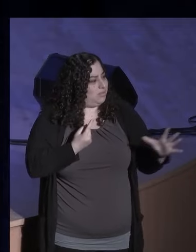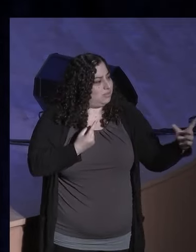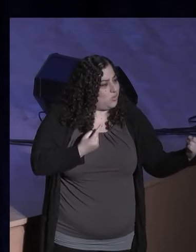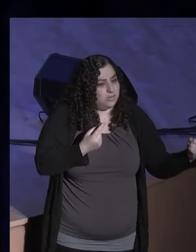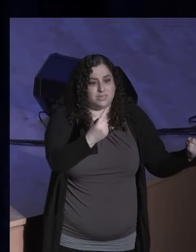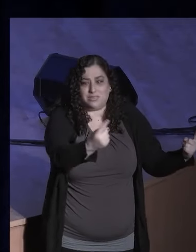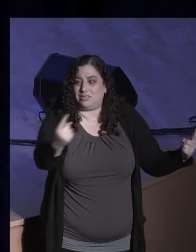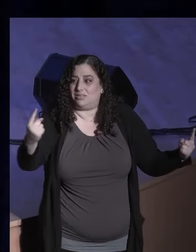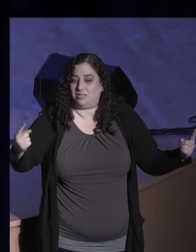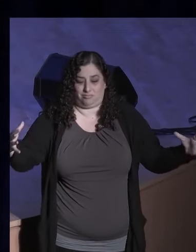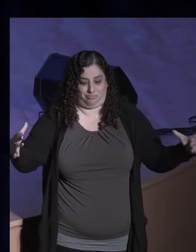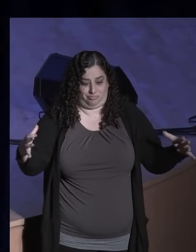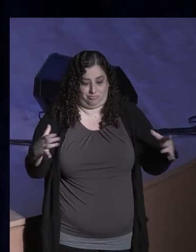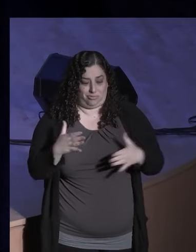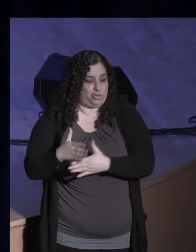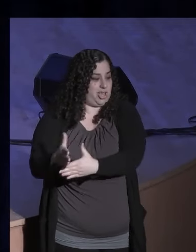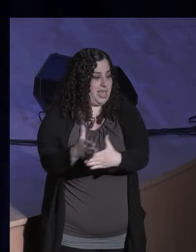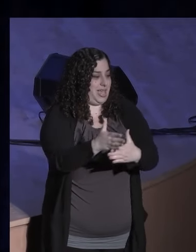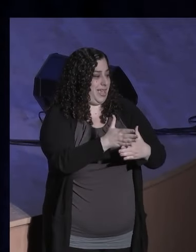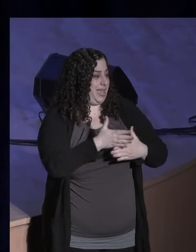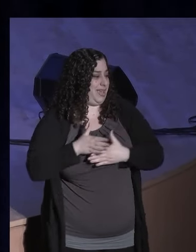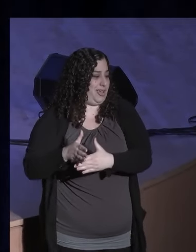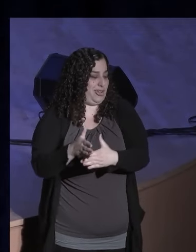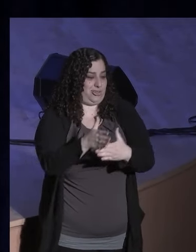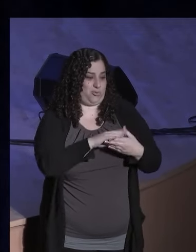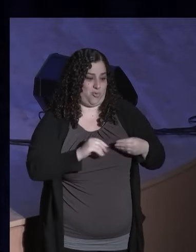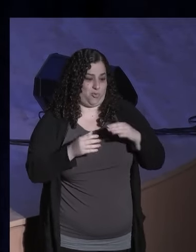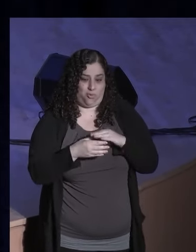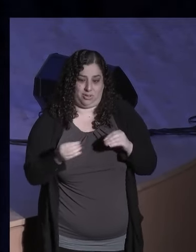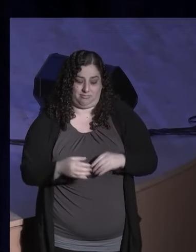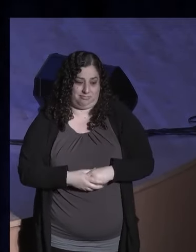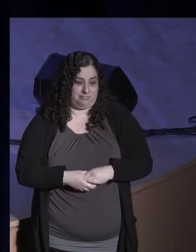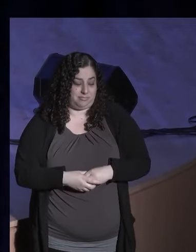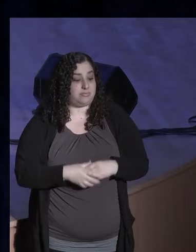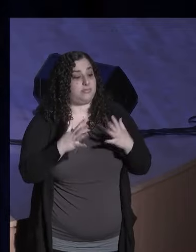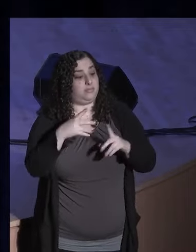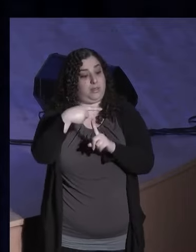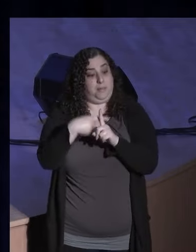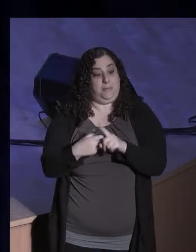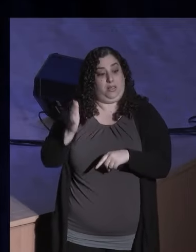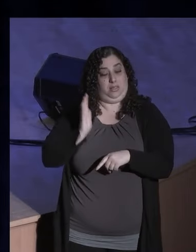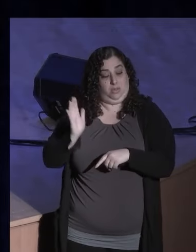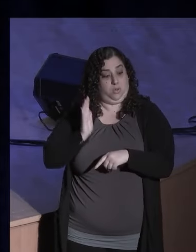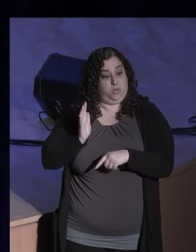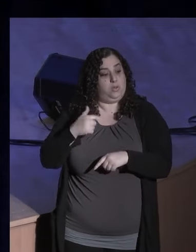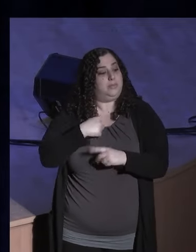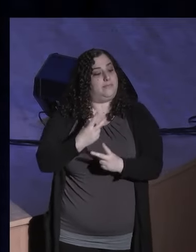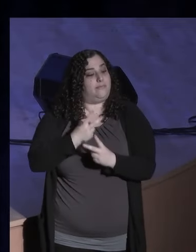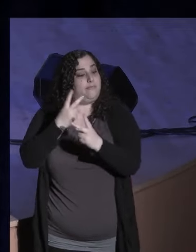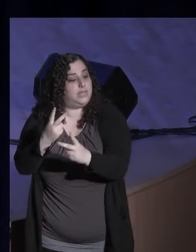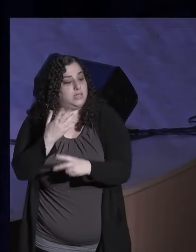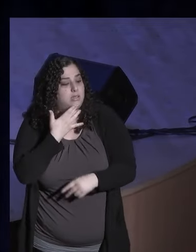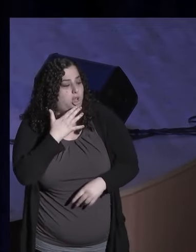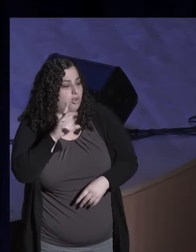Amache National Historic Site, where thousands of Japanese Americans were incarcerated during the Second World War. It